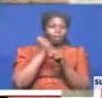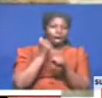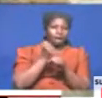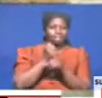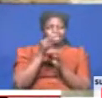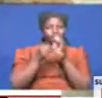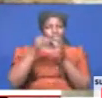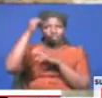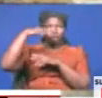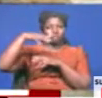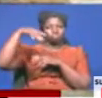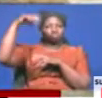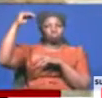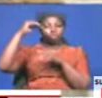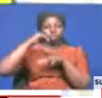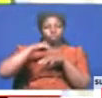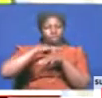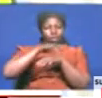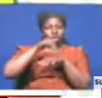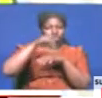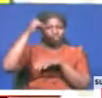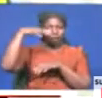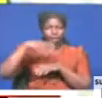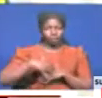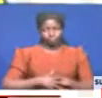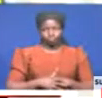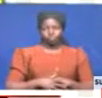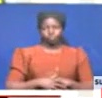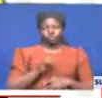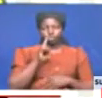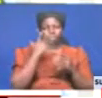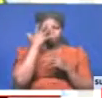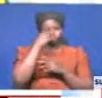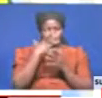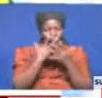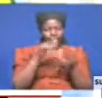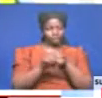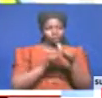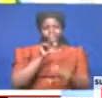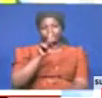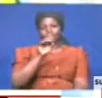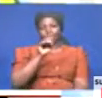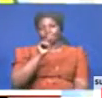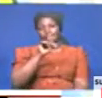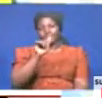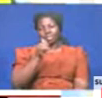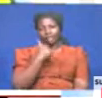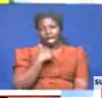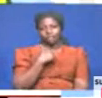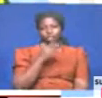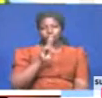of power outage on the national grid supply line. One beautiful thing about Konza is that we have what we call a utility